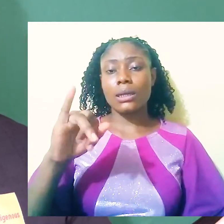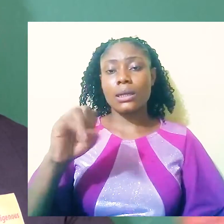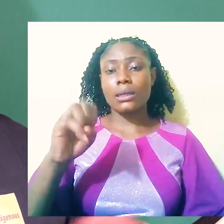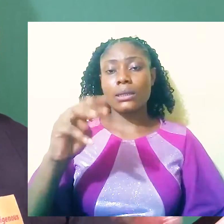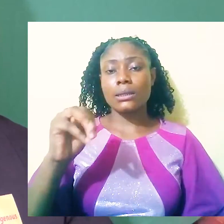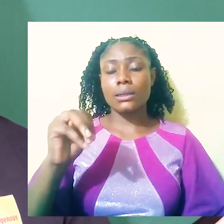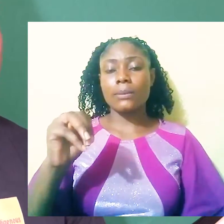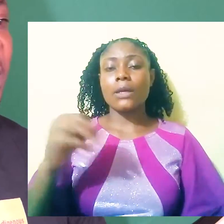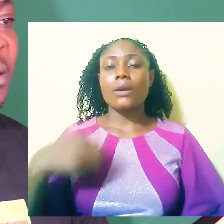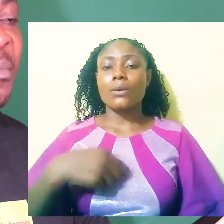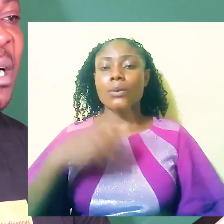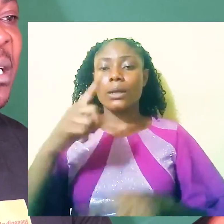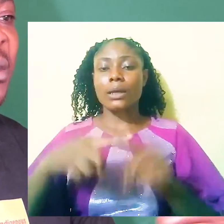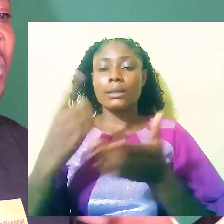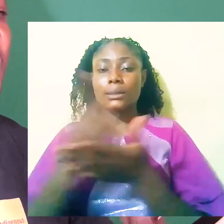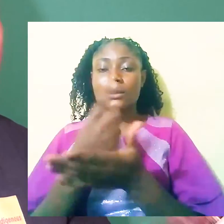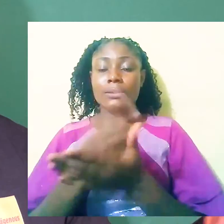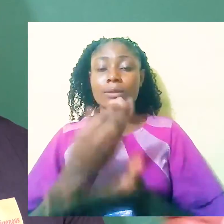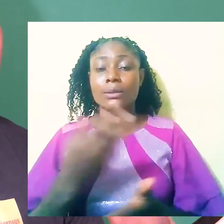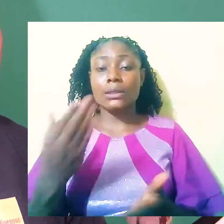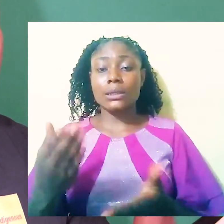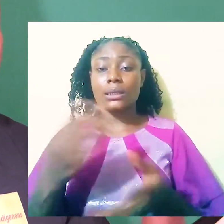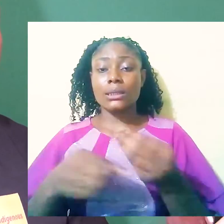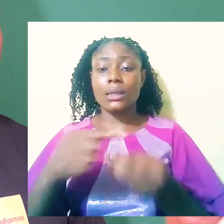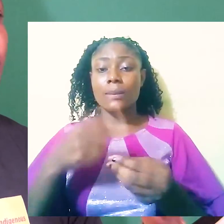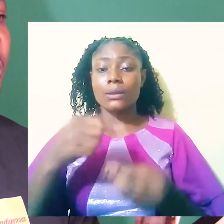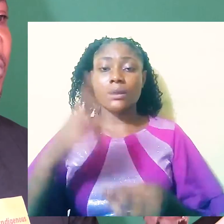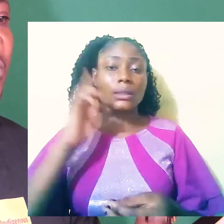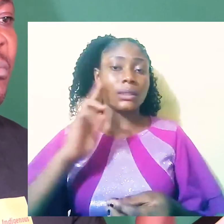dates back to colonialism, and we cannot,